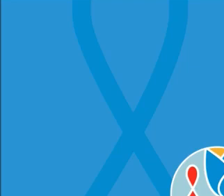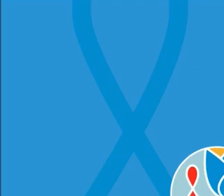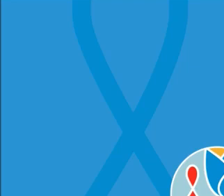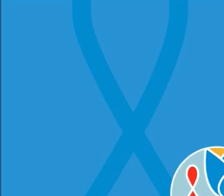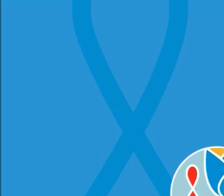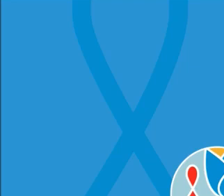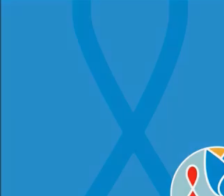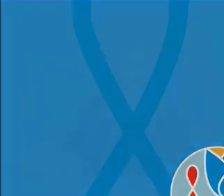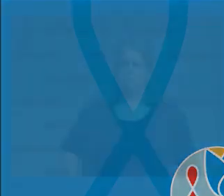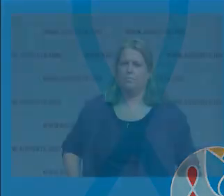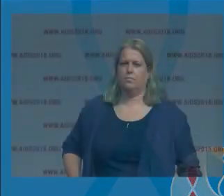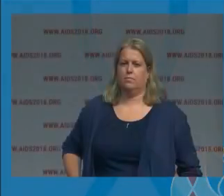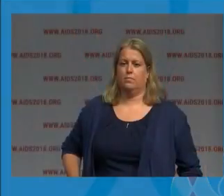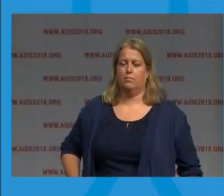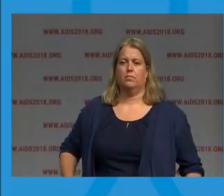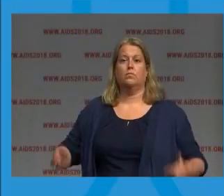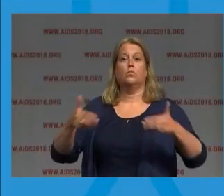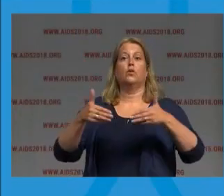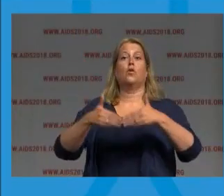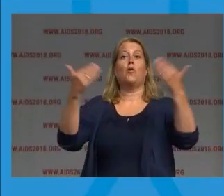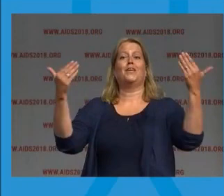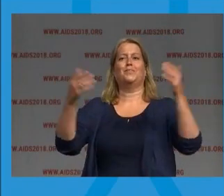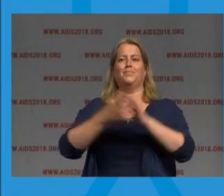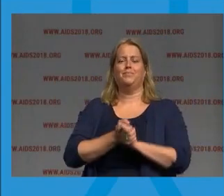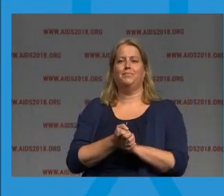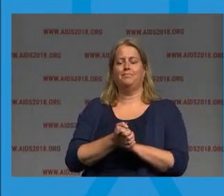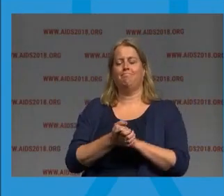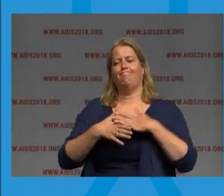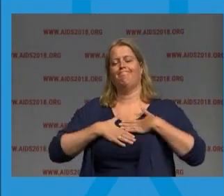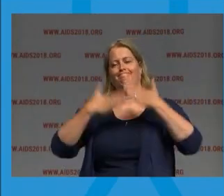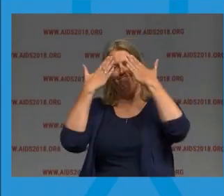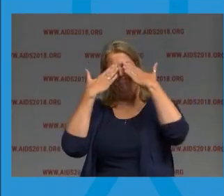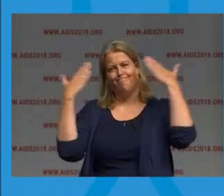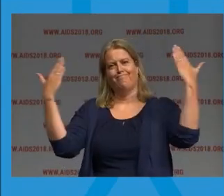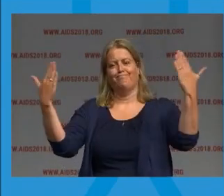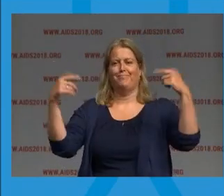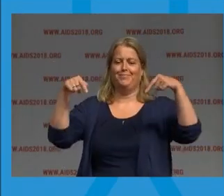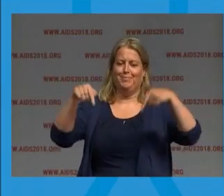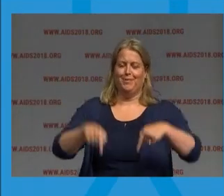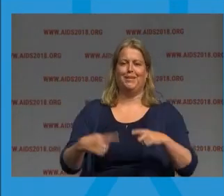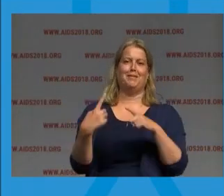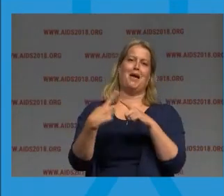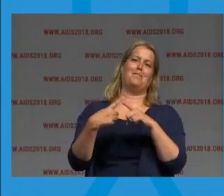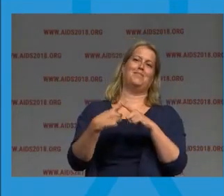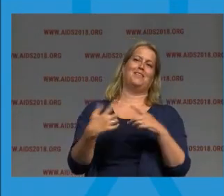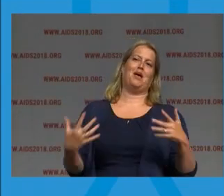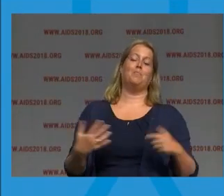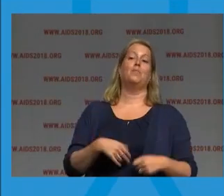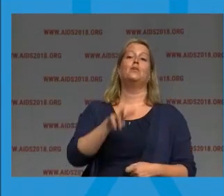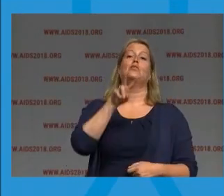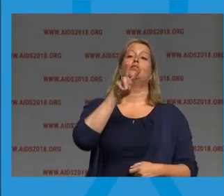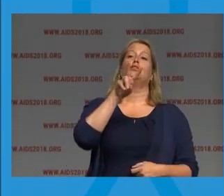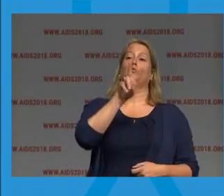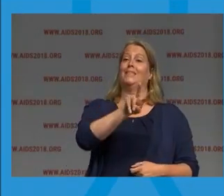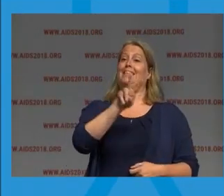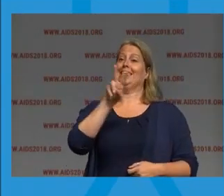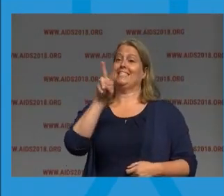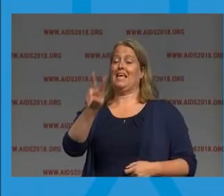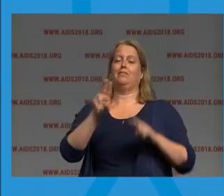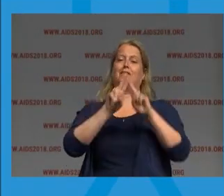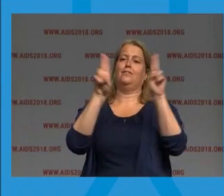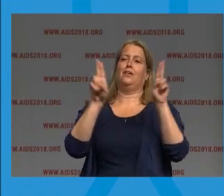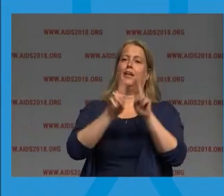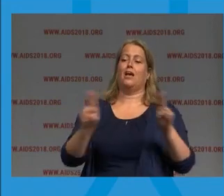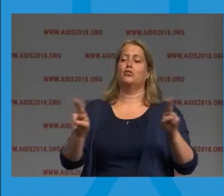Good morning. It's an honour to be here in Amsterdam at the 22nd International